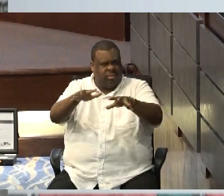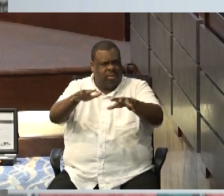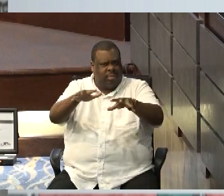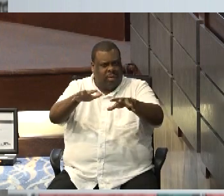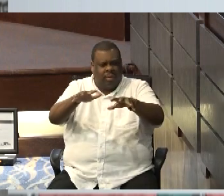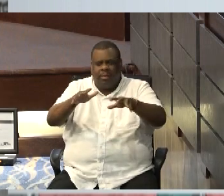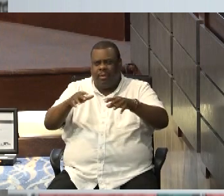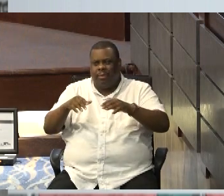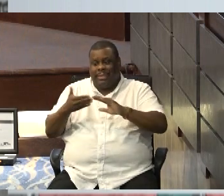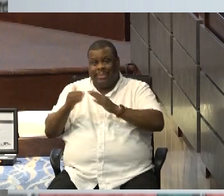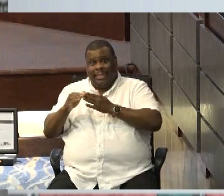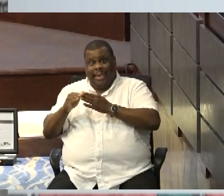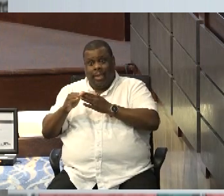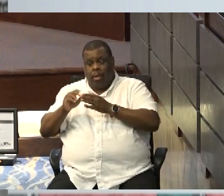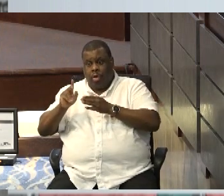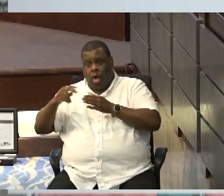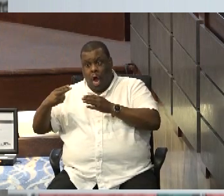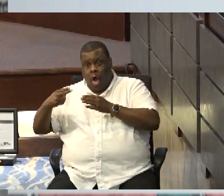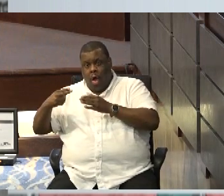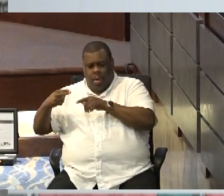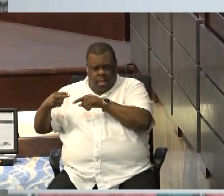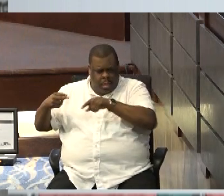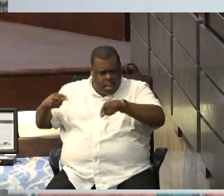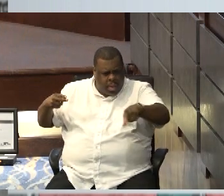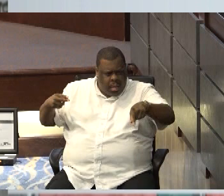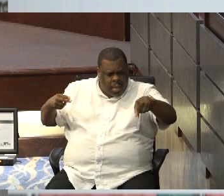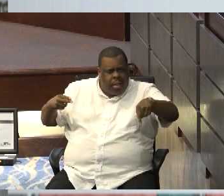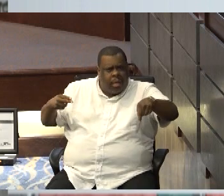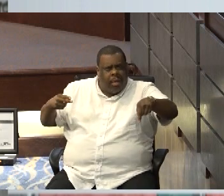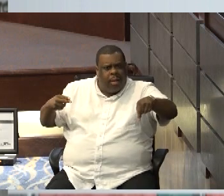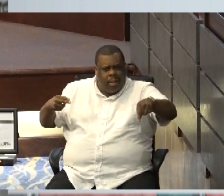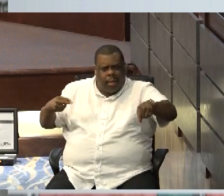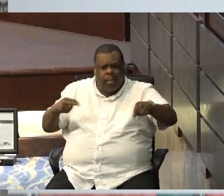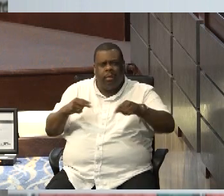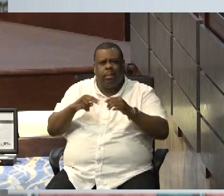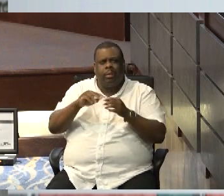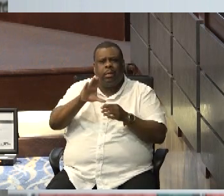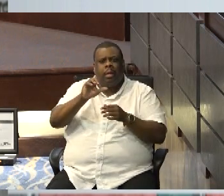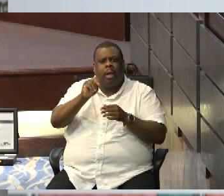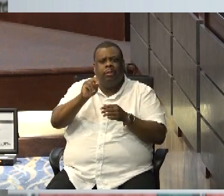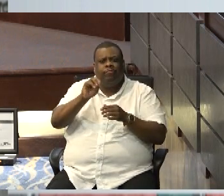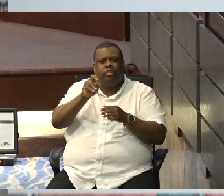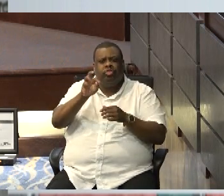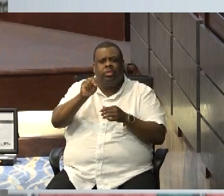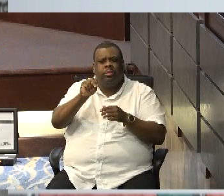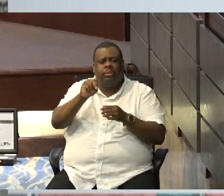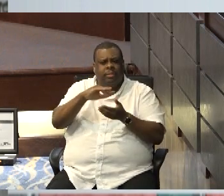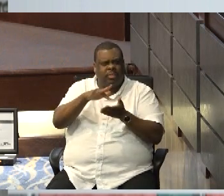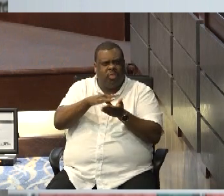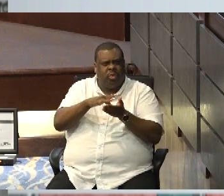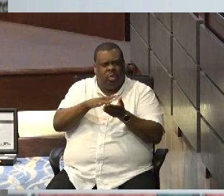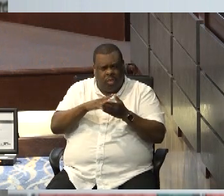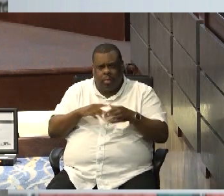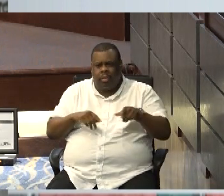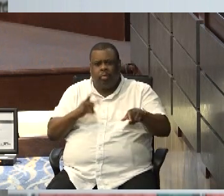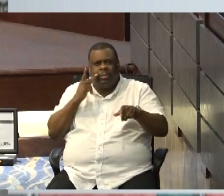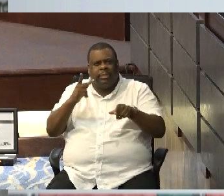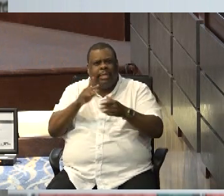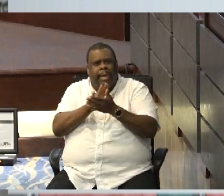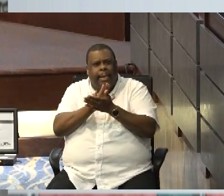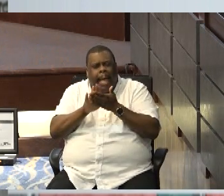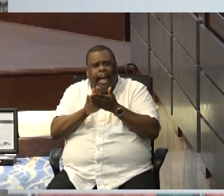of City Hall and the Convention Center. So the epicenter of our downtown, prime acreage with those killer